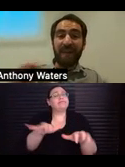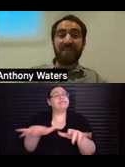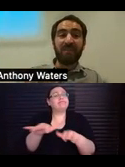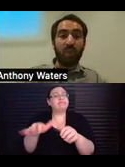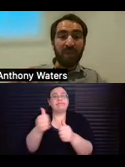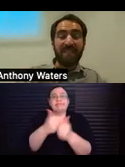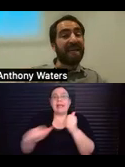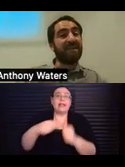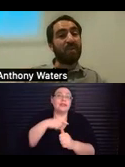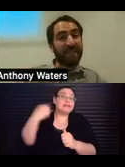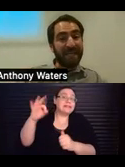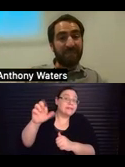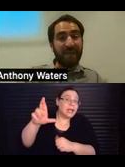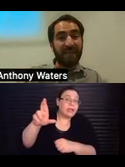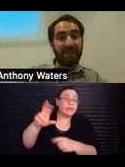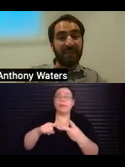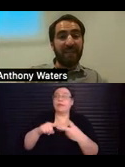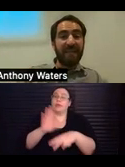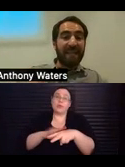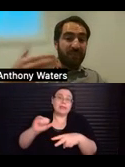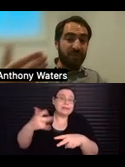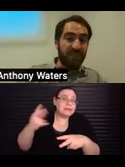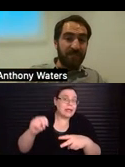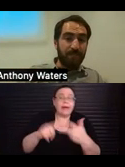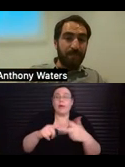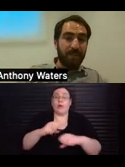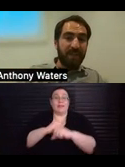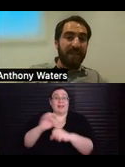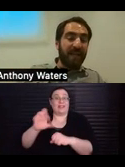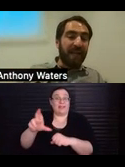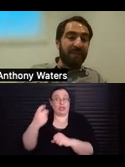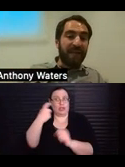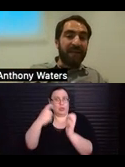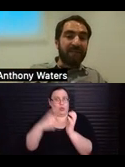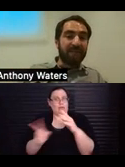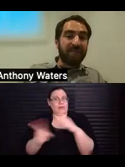risk factor, warning sign, or protective factor that you see.